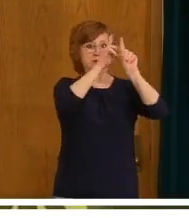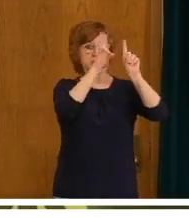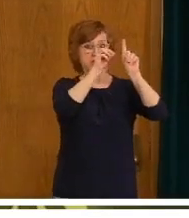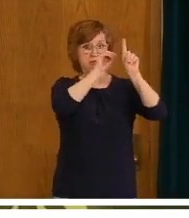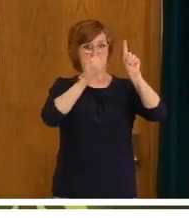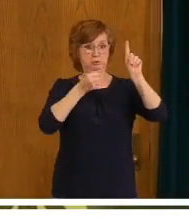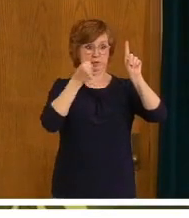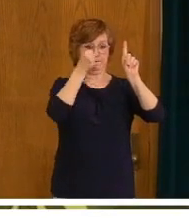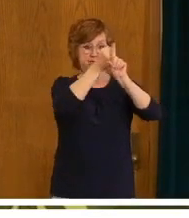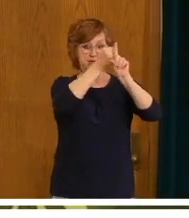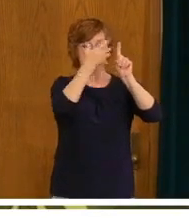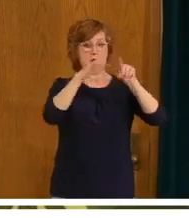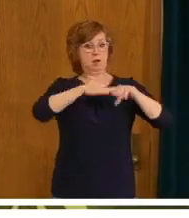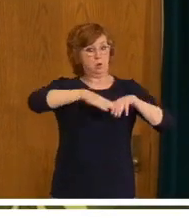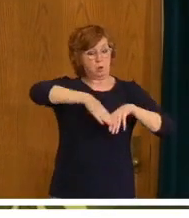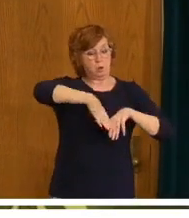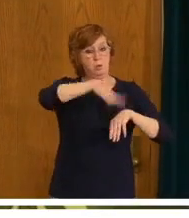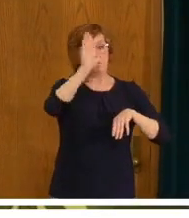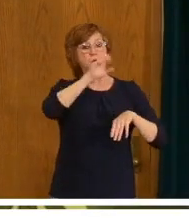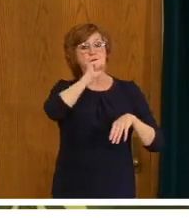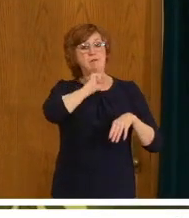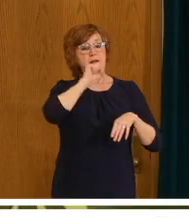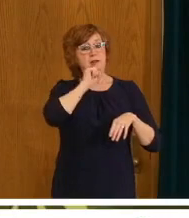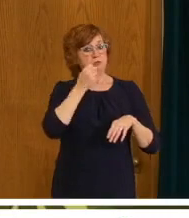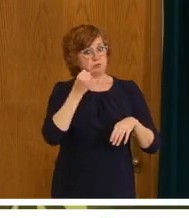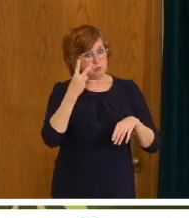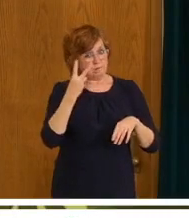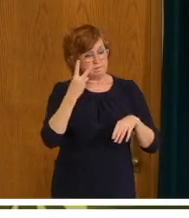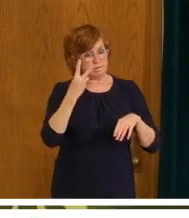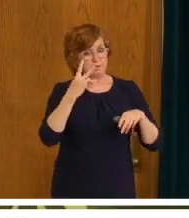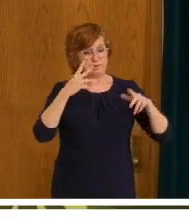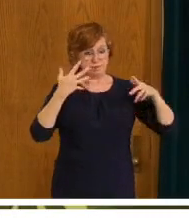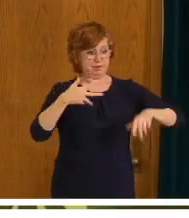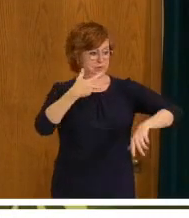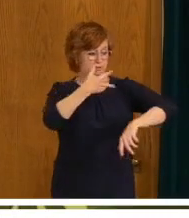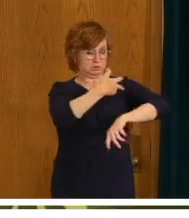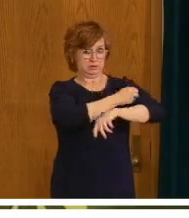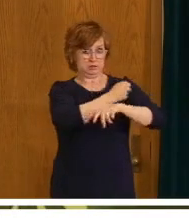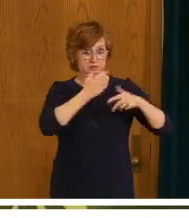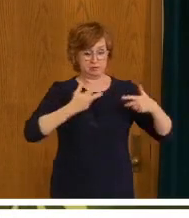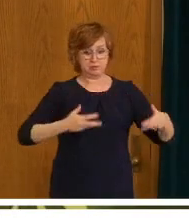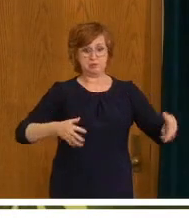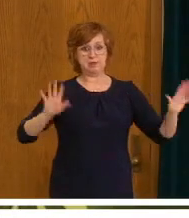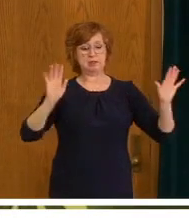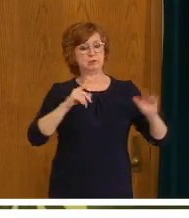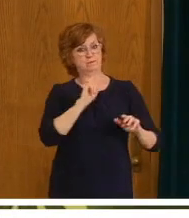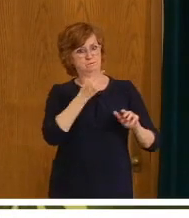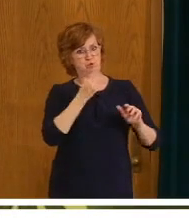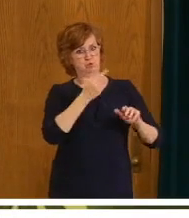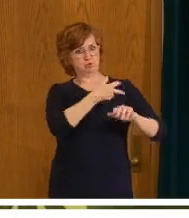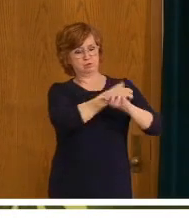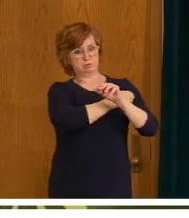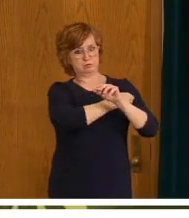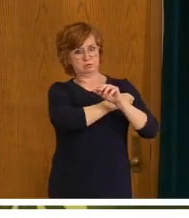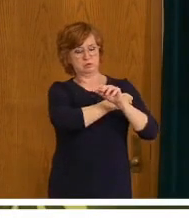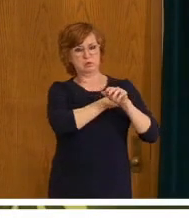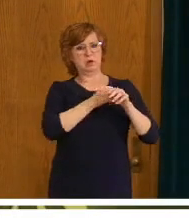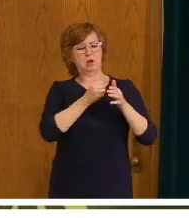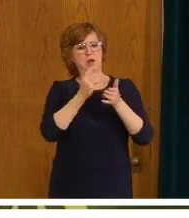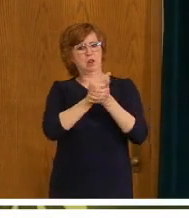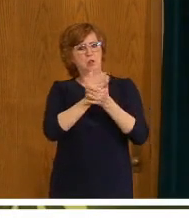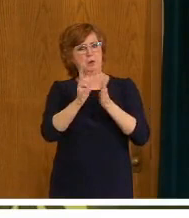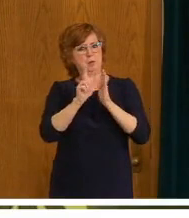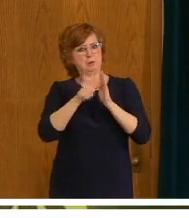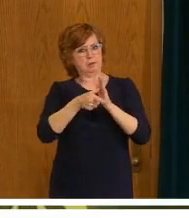70% of all eligible Saskatchewan residents aged 12 and over have received their first shot of COVID-19 vaccine,